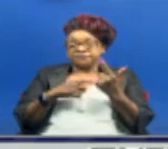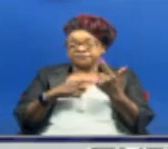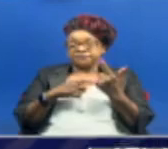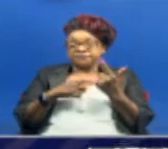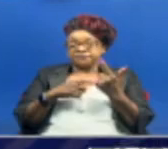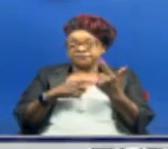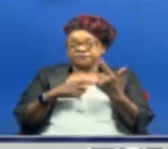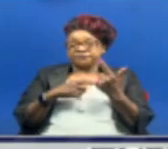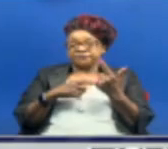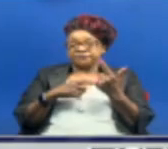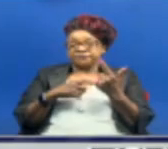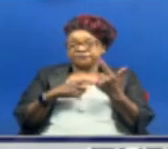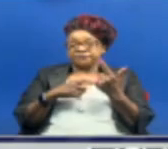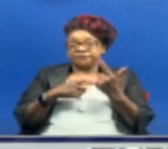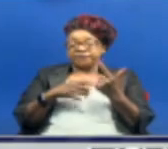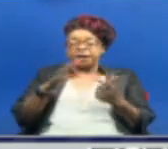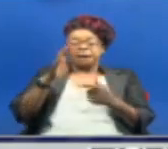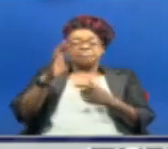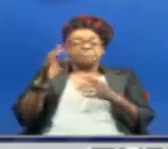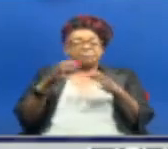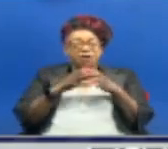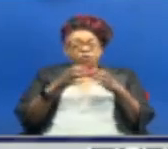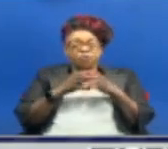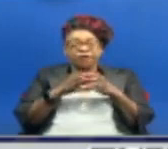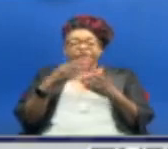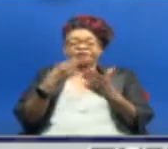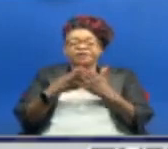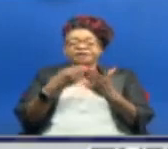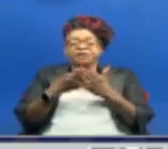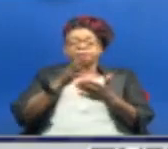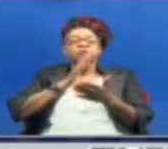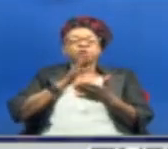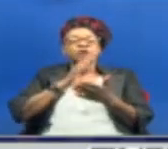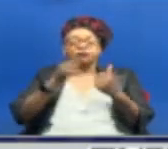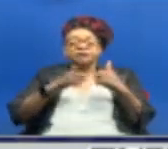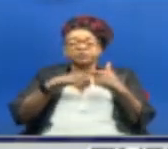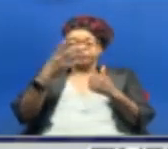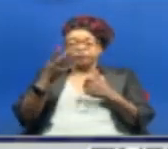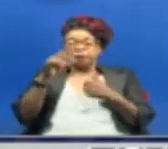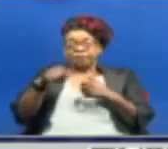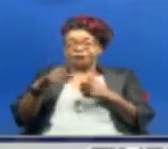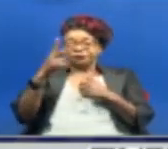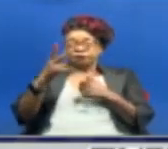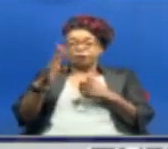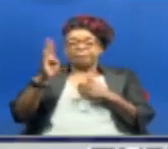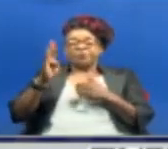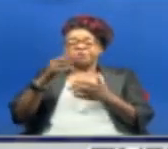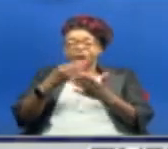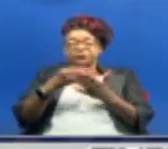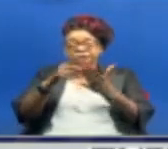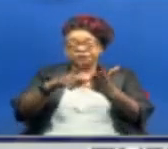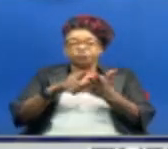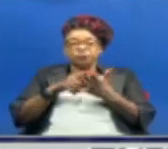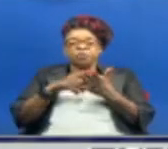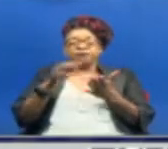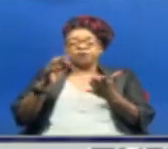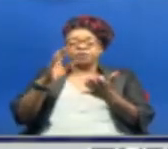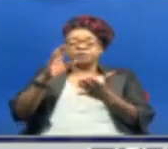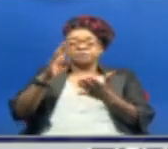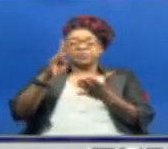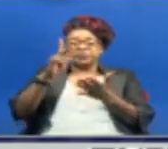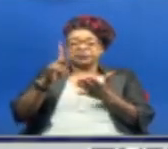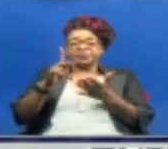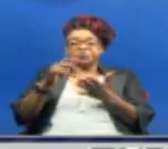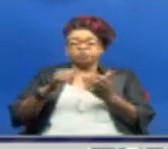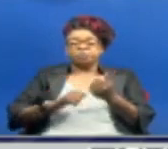Commercial and microfinance banks borrowed 54.2 billion shillings in loans from the Central Bank of Kenya to boost